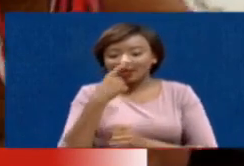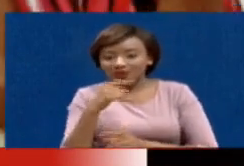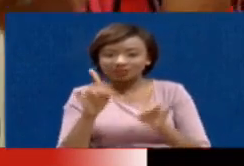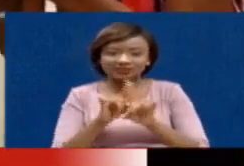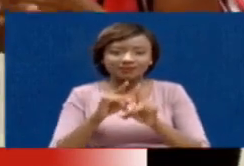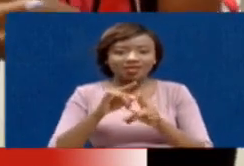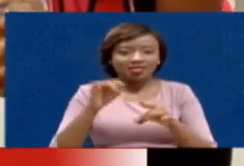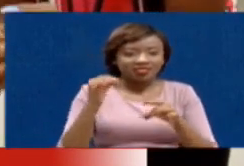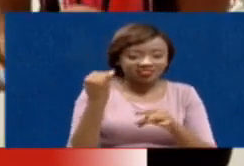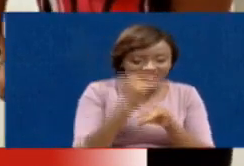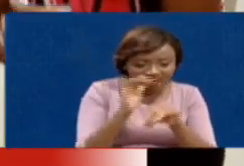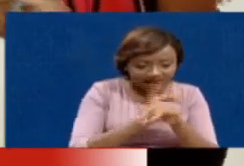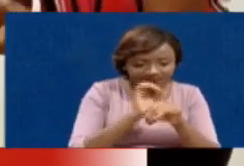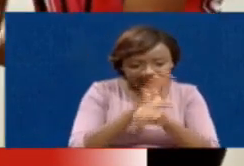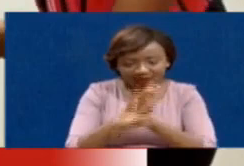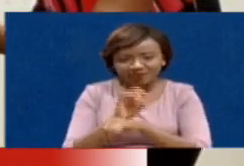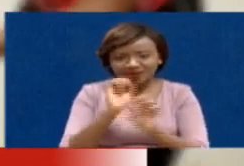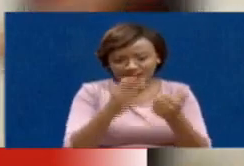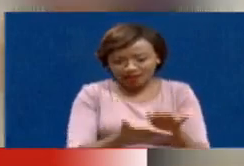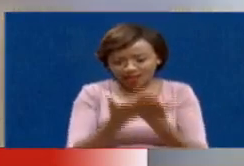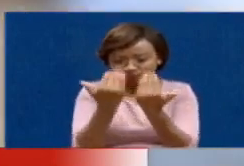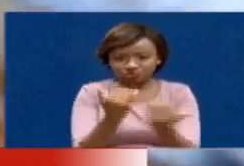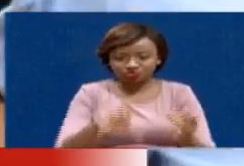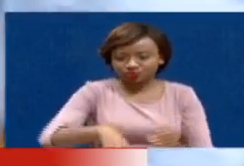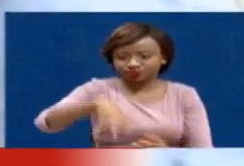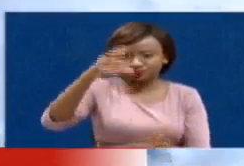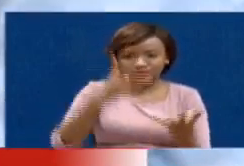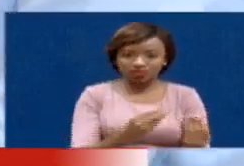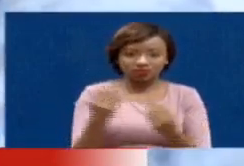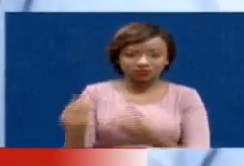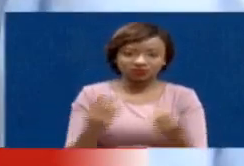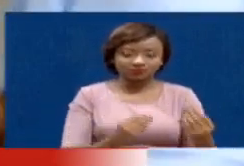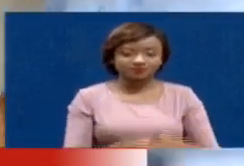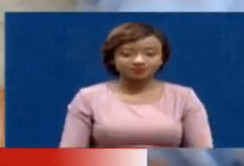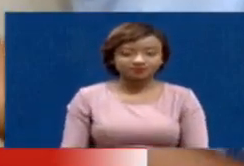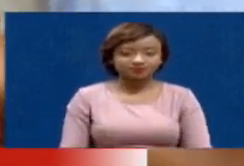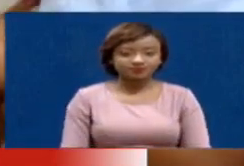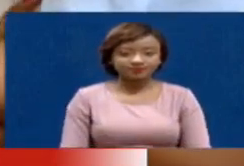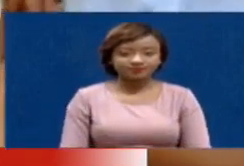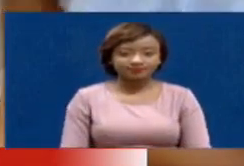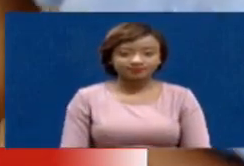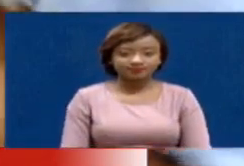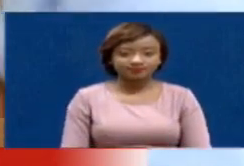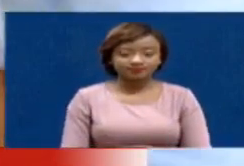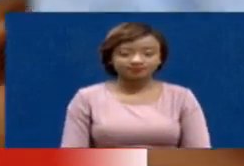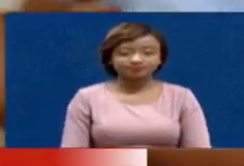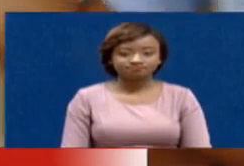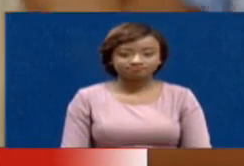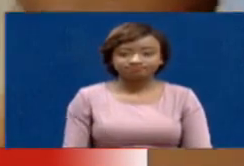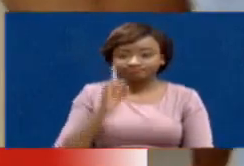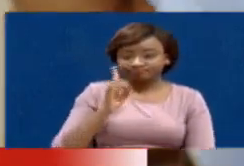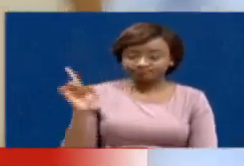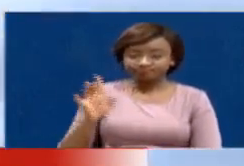therapy, she says, will help make raising autistic children easier. He's coming back. Sylvia steels herself